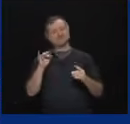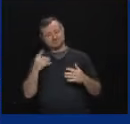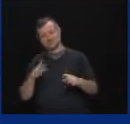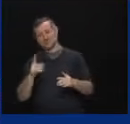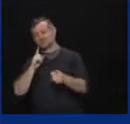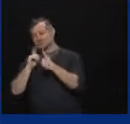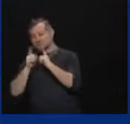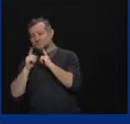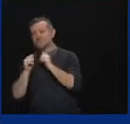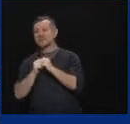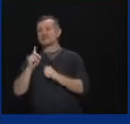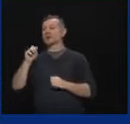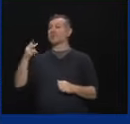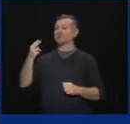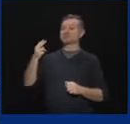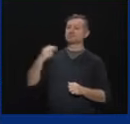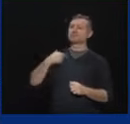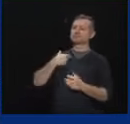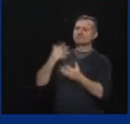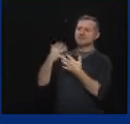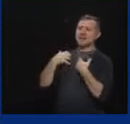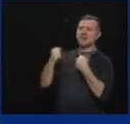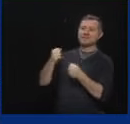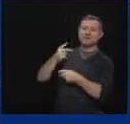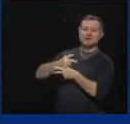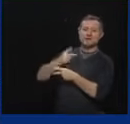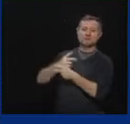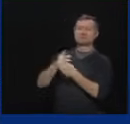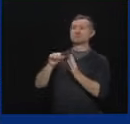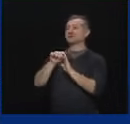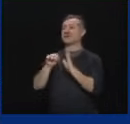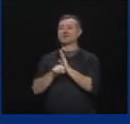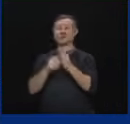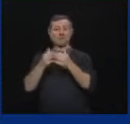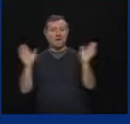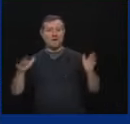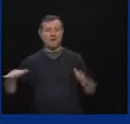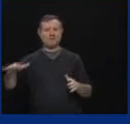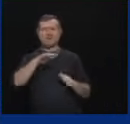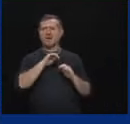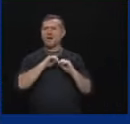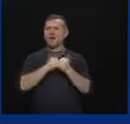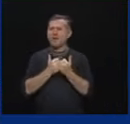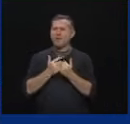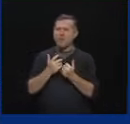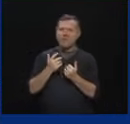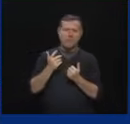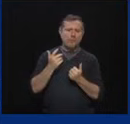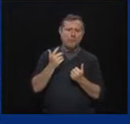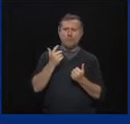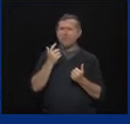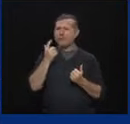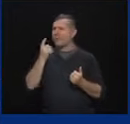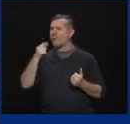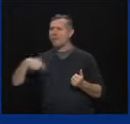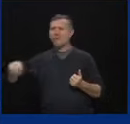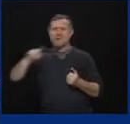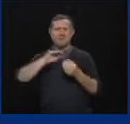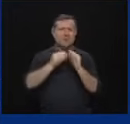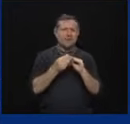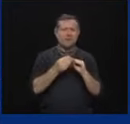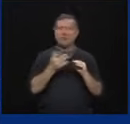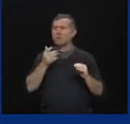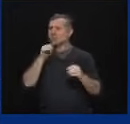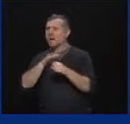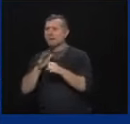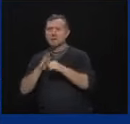in healthcare in the state of New York to figure out how we can send support if necessary. But that is a frightening number to think that if you go